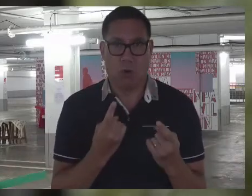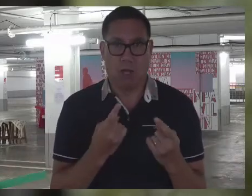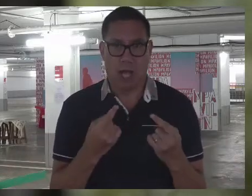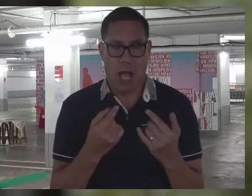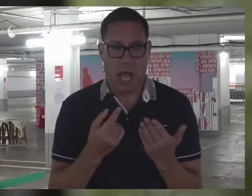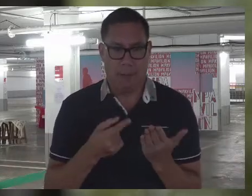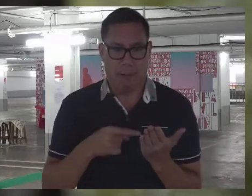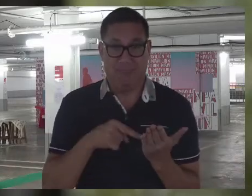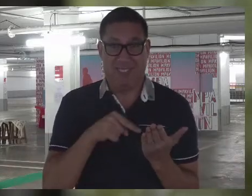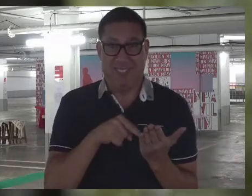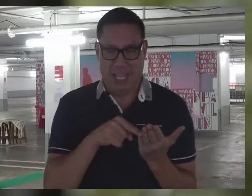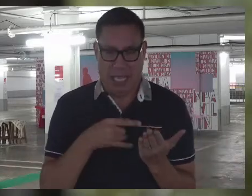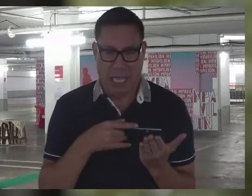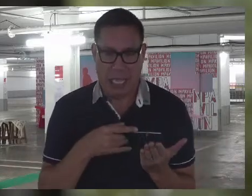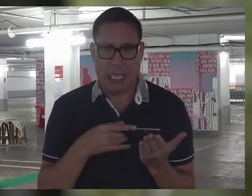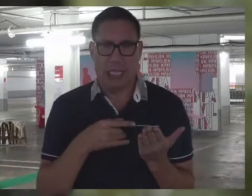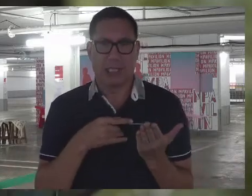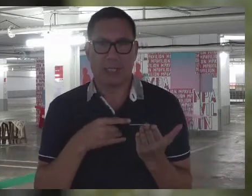of